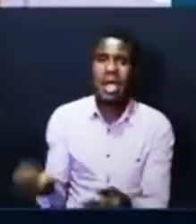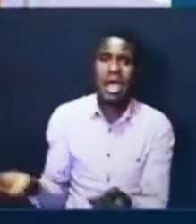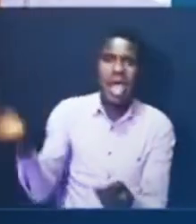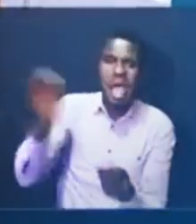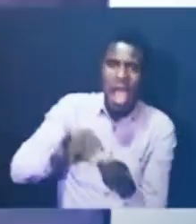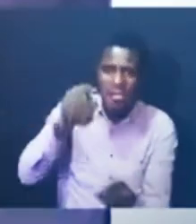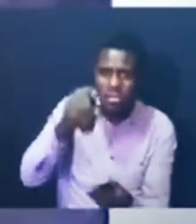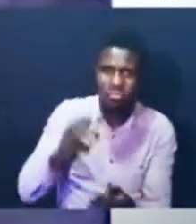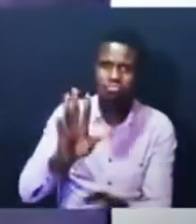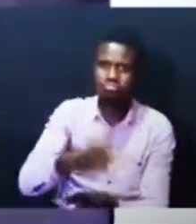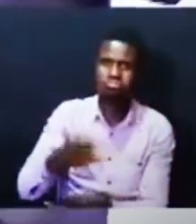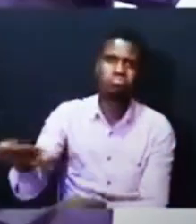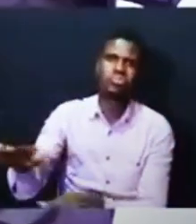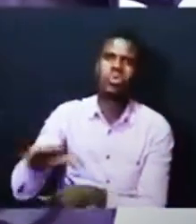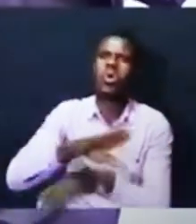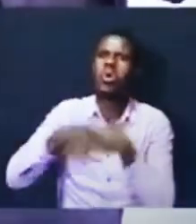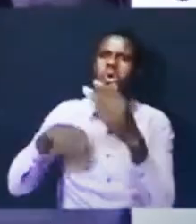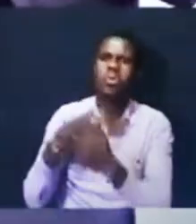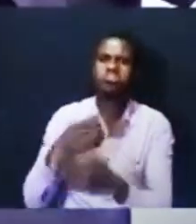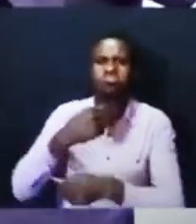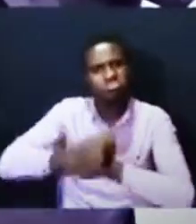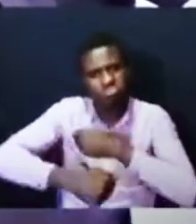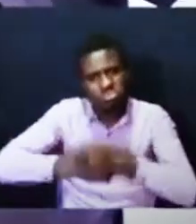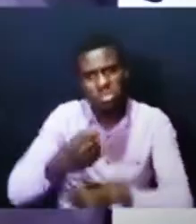your goat.